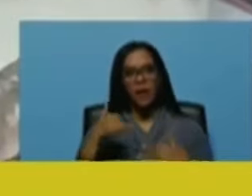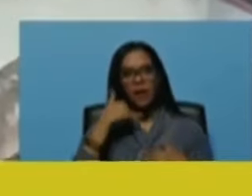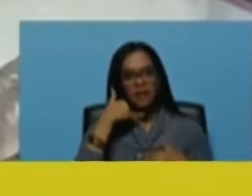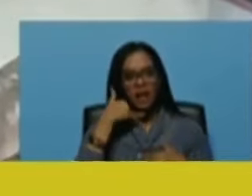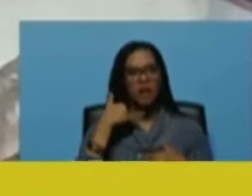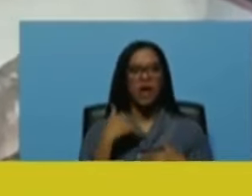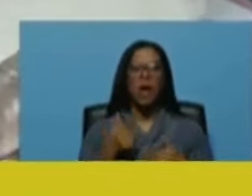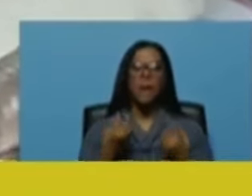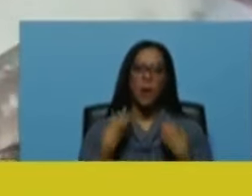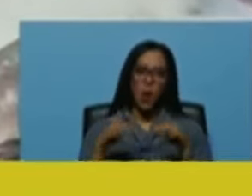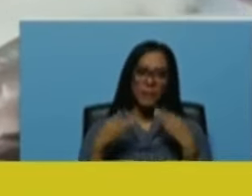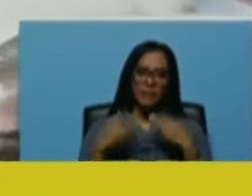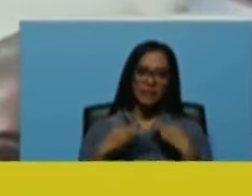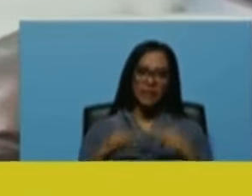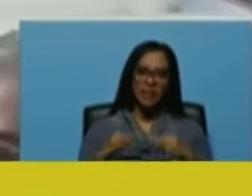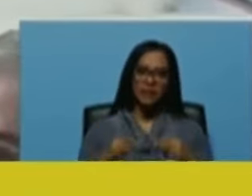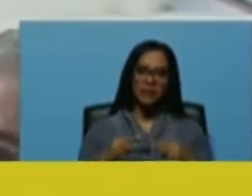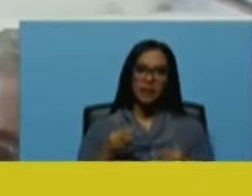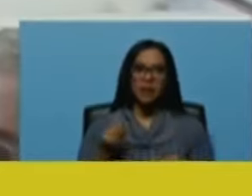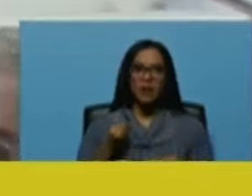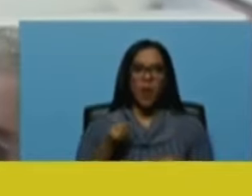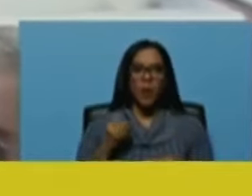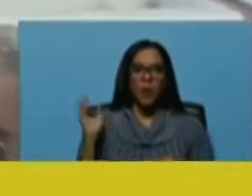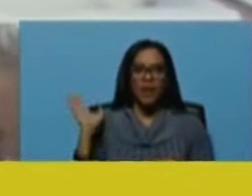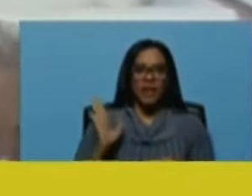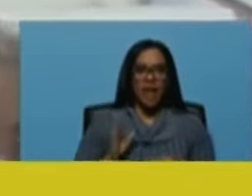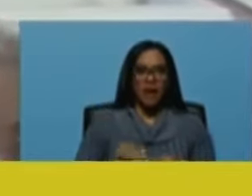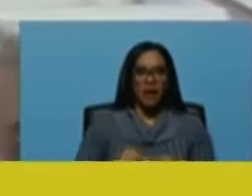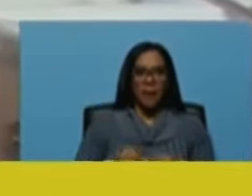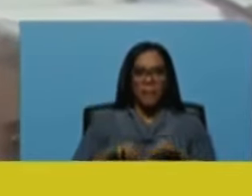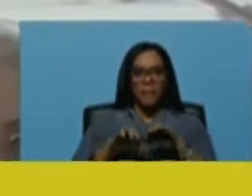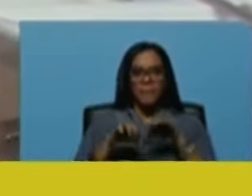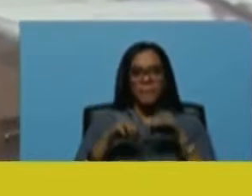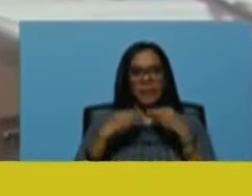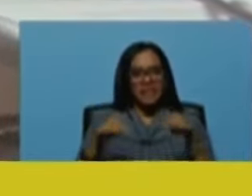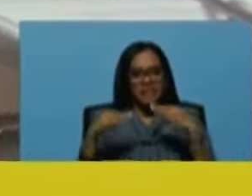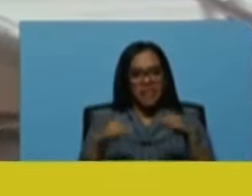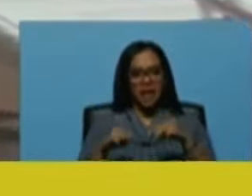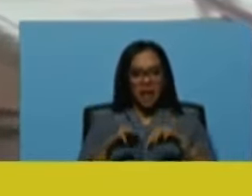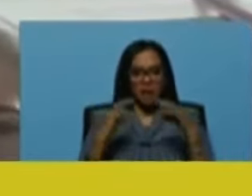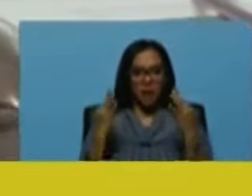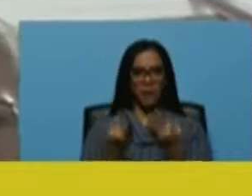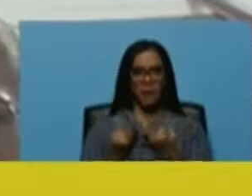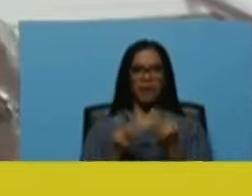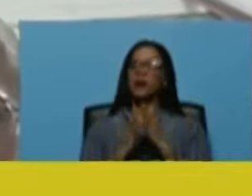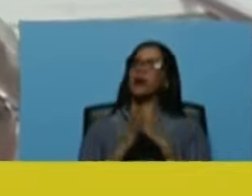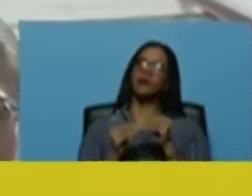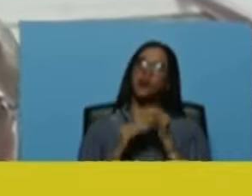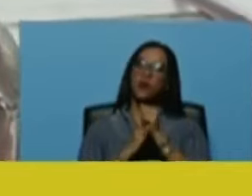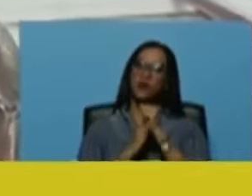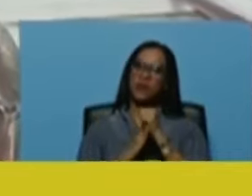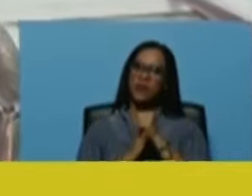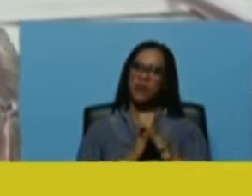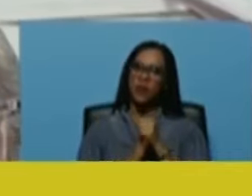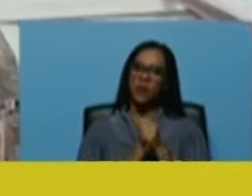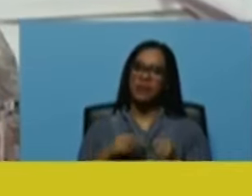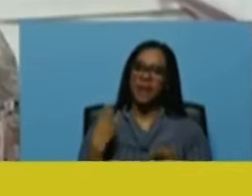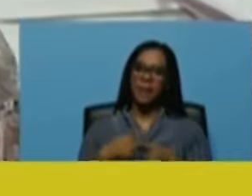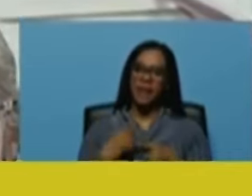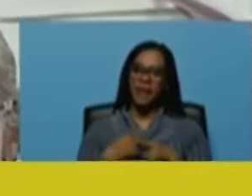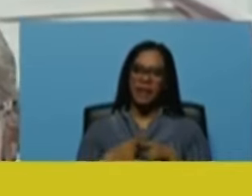for the mobile with messages, how messages were arriving to the families and to all leaders on the, with this